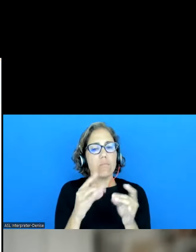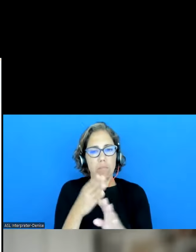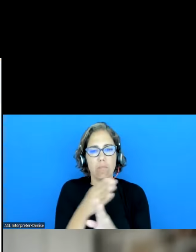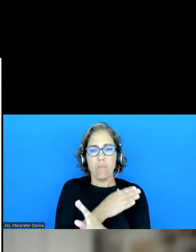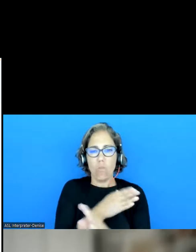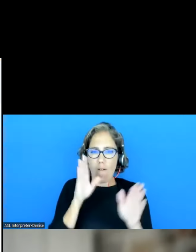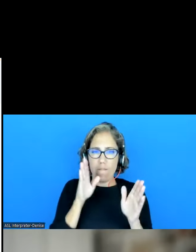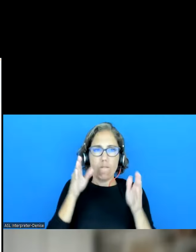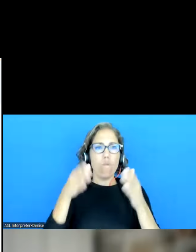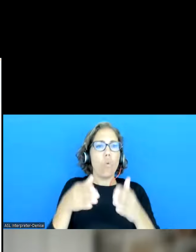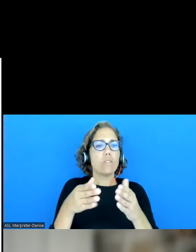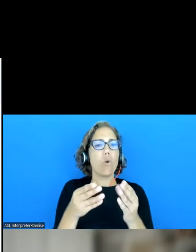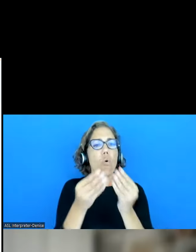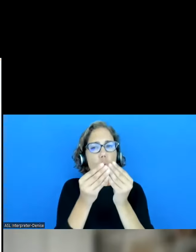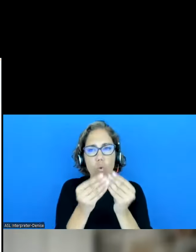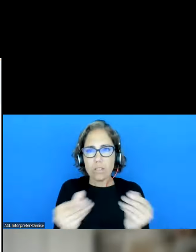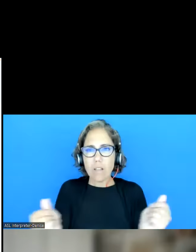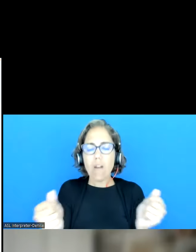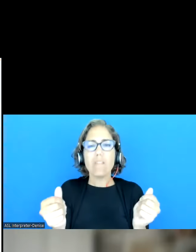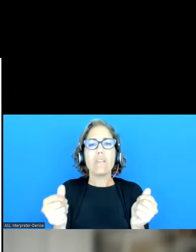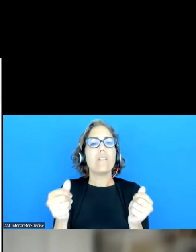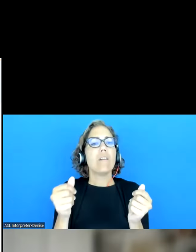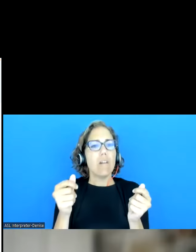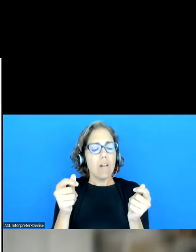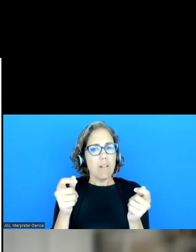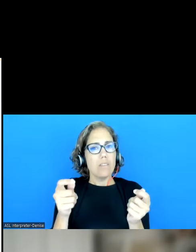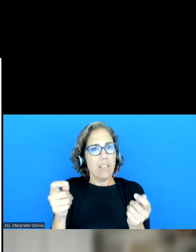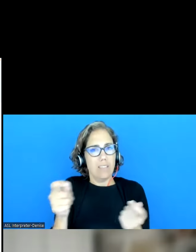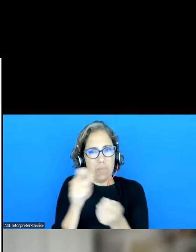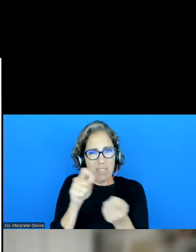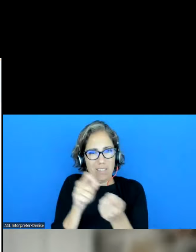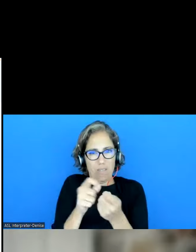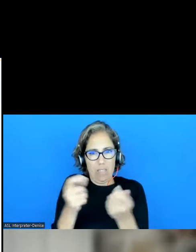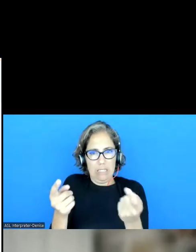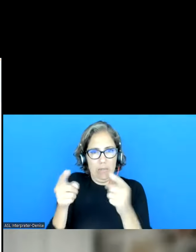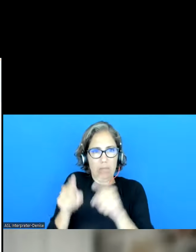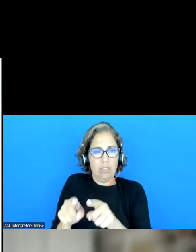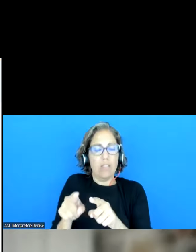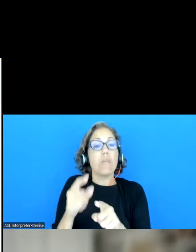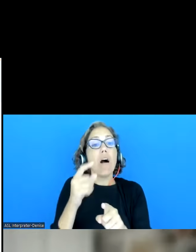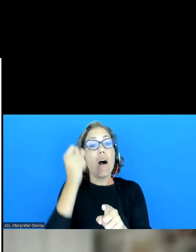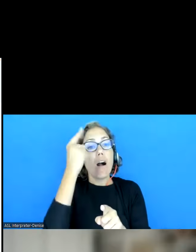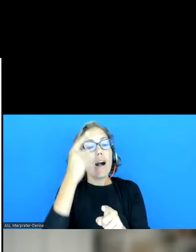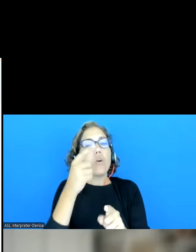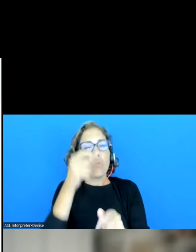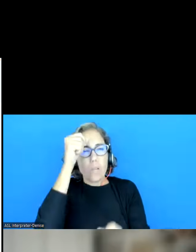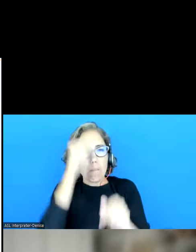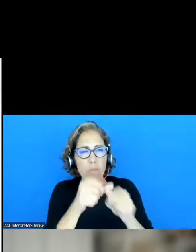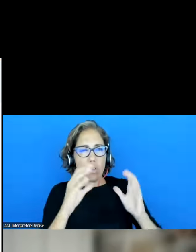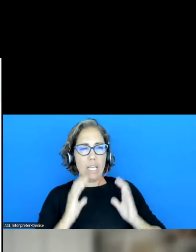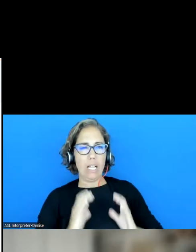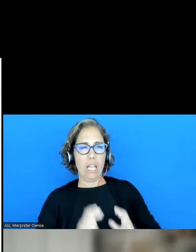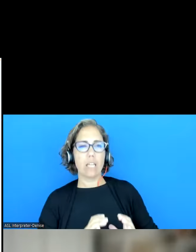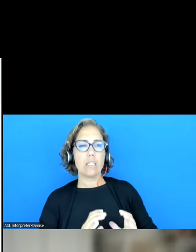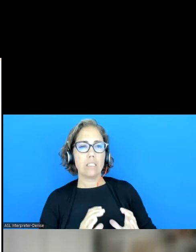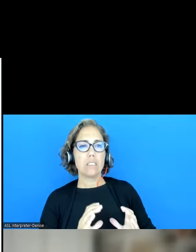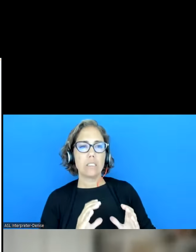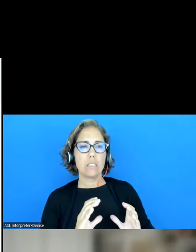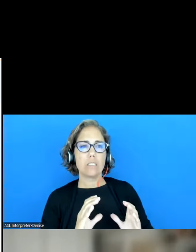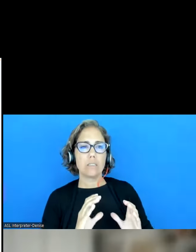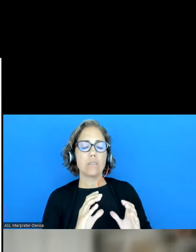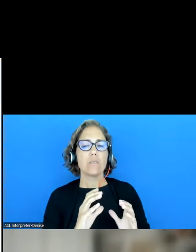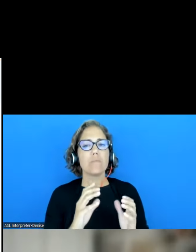on resolving the specific instance, but also thinking about the plan. It might be usually it's easy